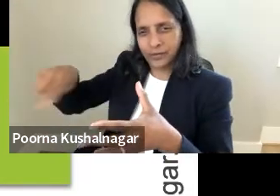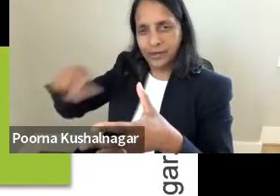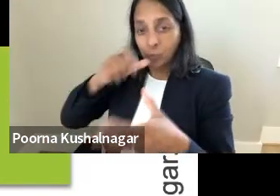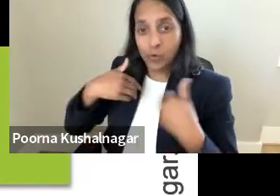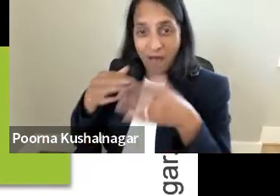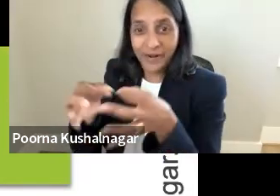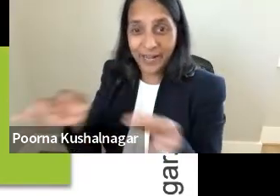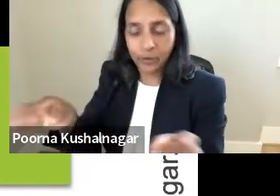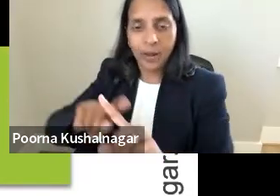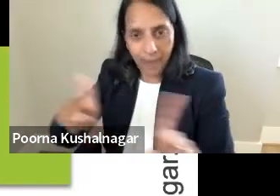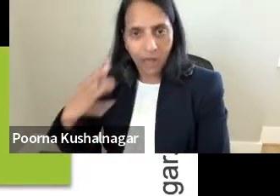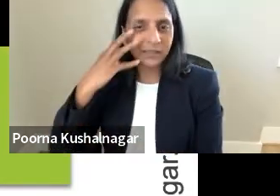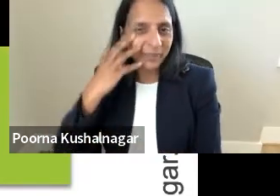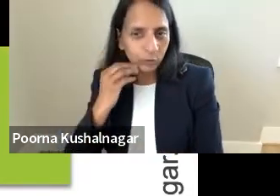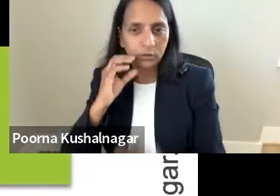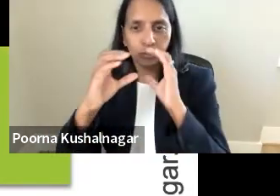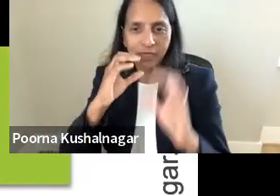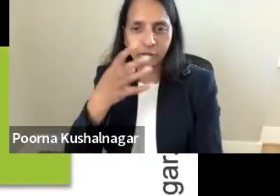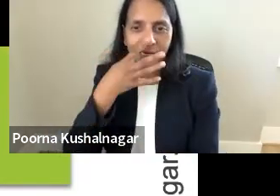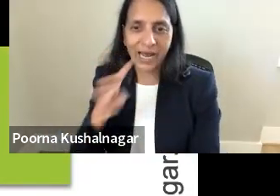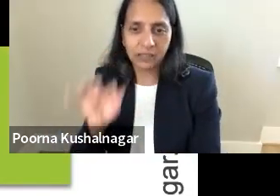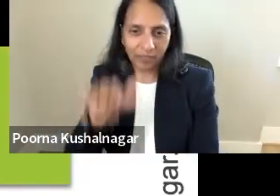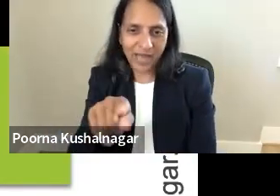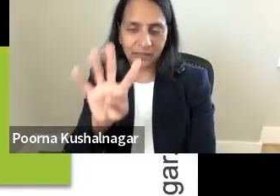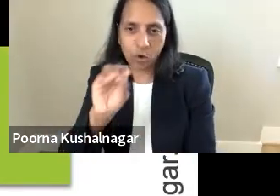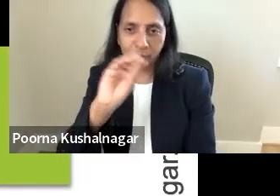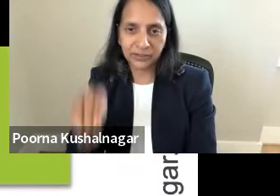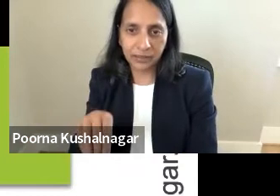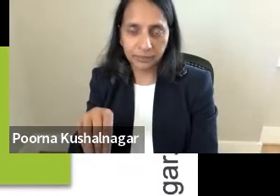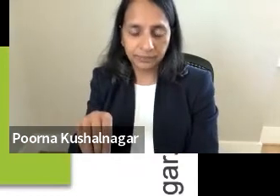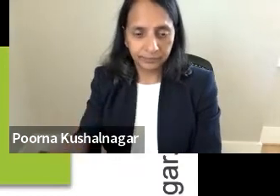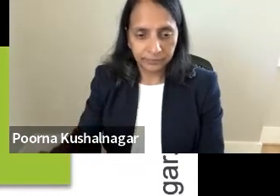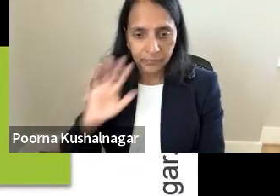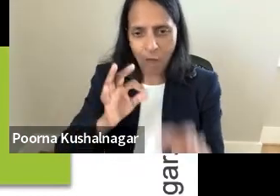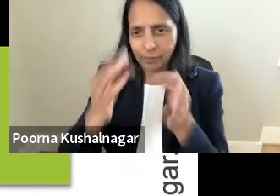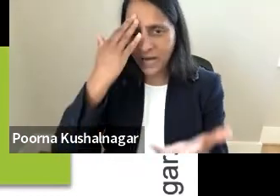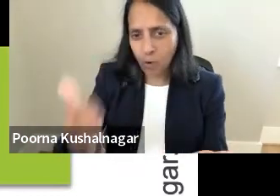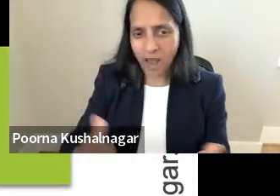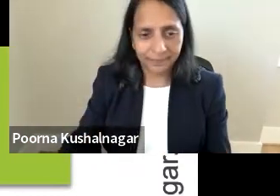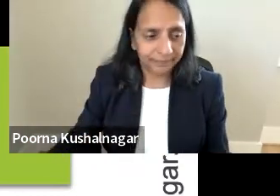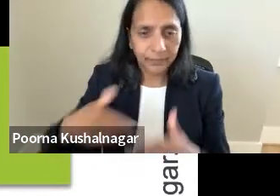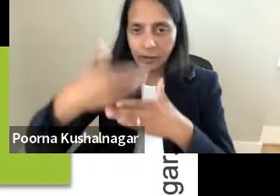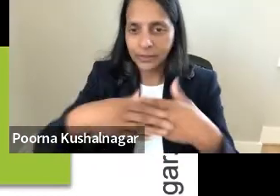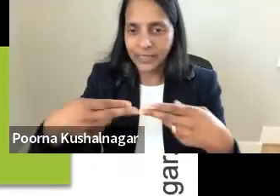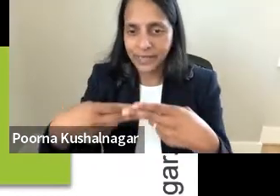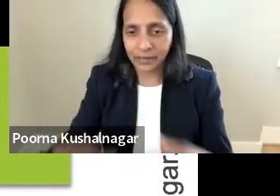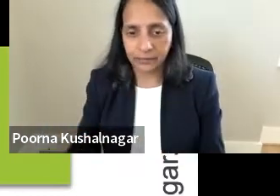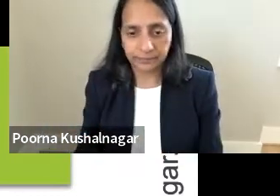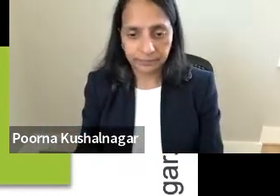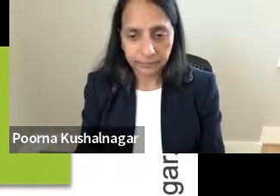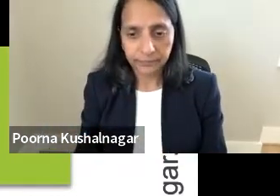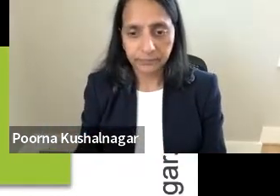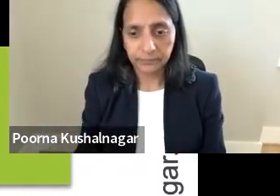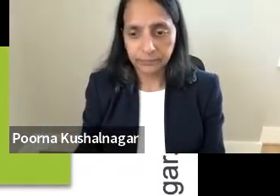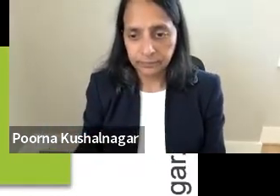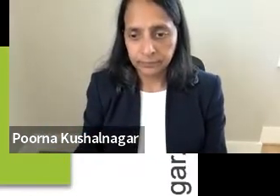them on a mental health level. But we forget those people who have language but still experience this neglect. We are looking at a number of 40%, and I'm going to